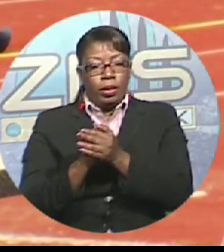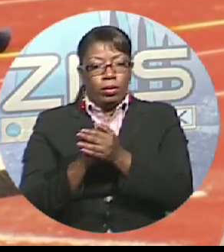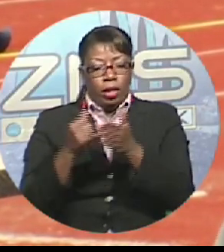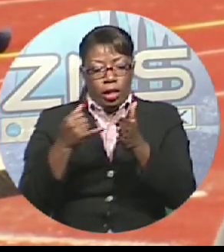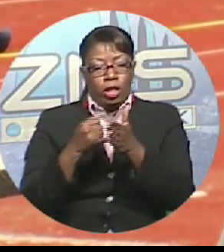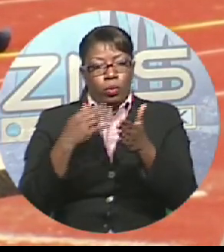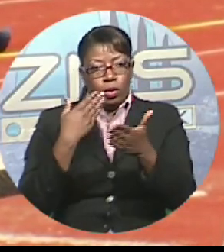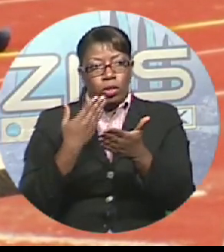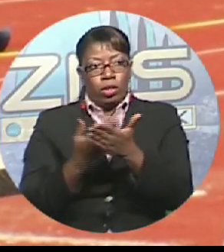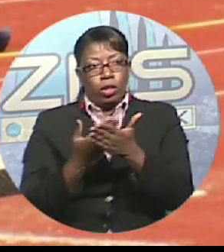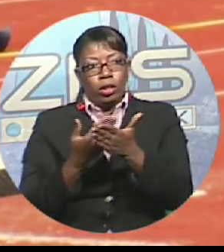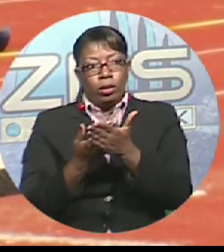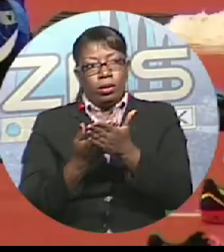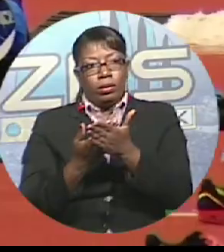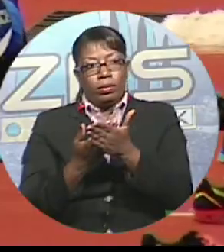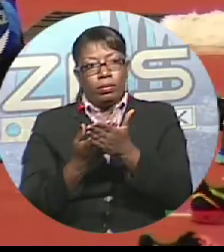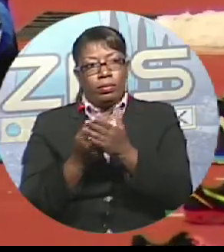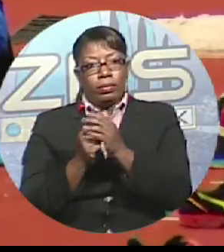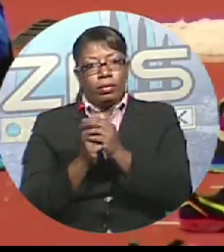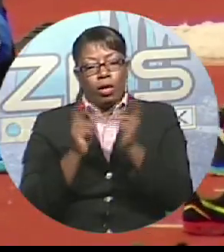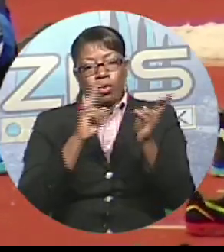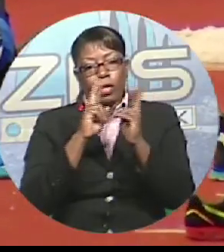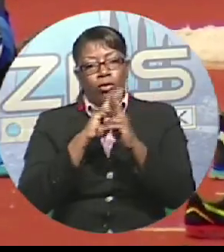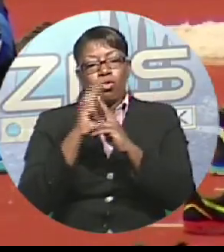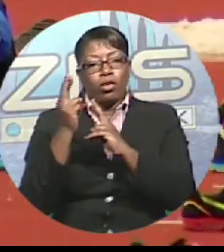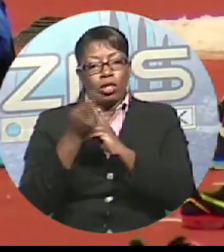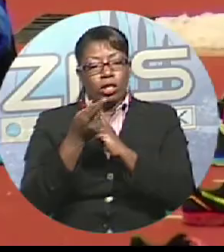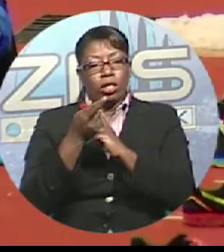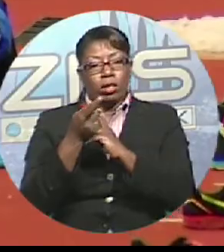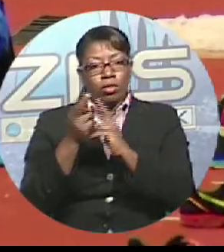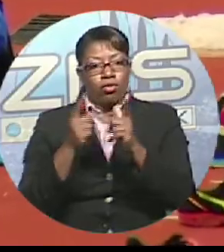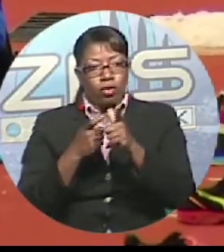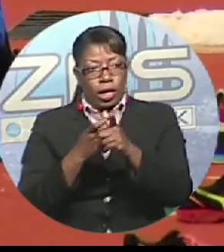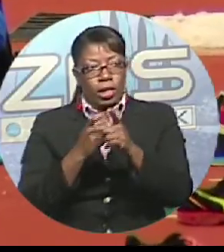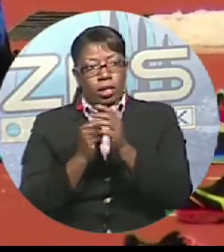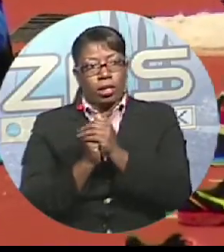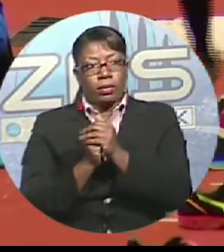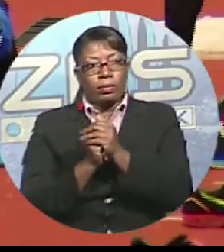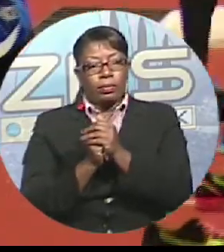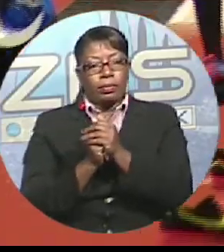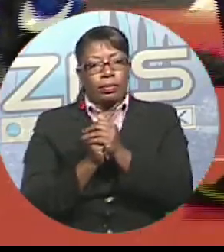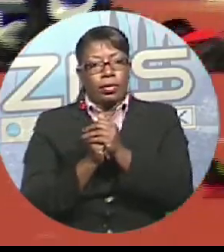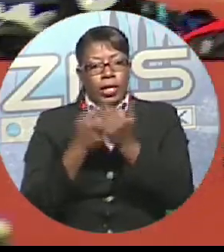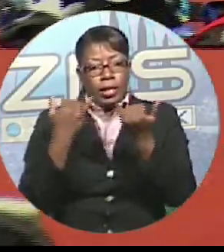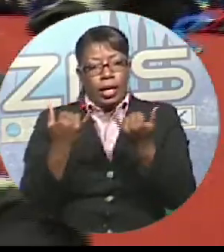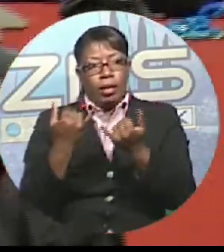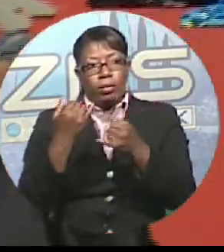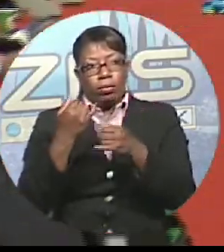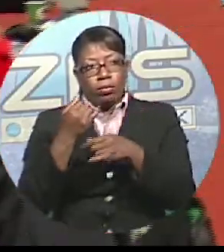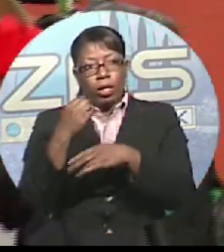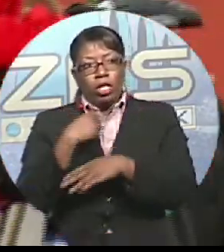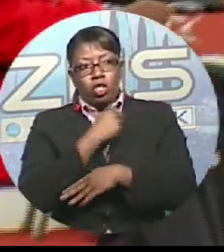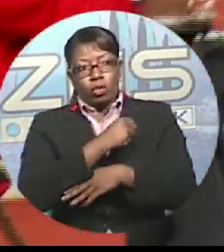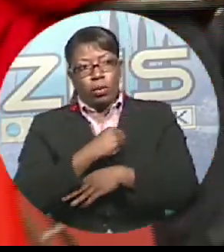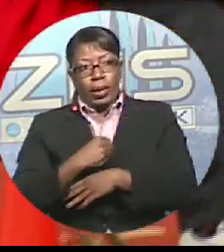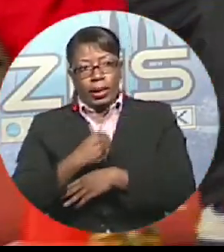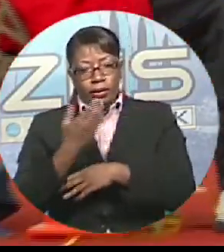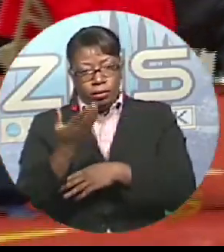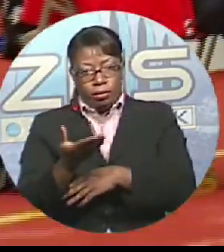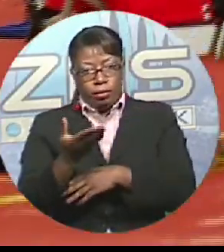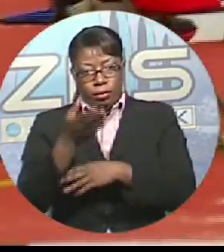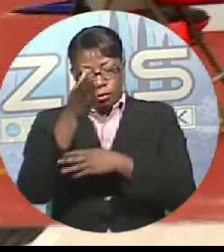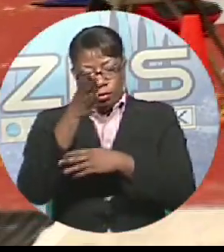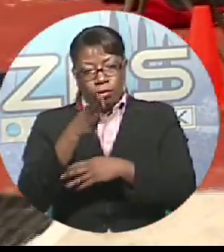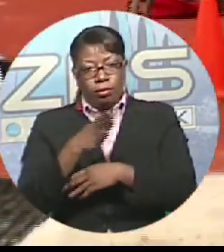I already got my mark in for regionals. To the men's long jump, overshadowed by the return of Superman Levan Sands, former Kennesaw State Owls